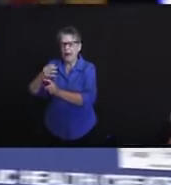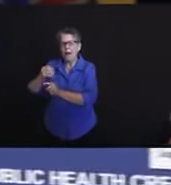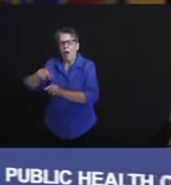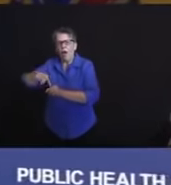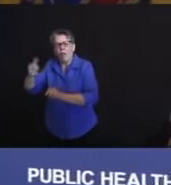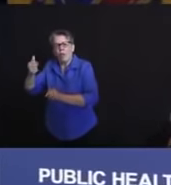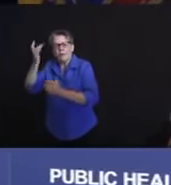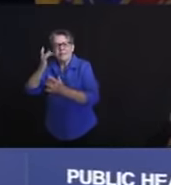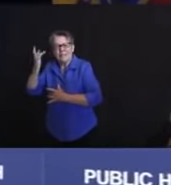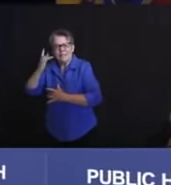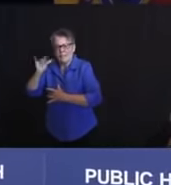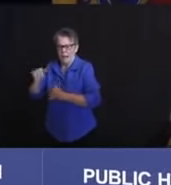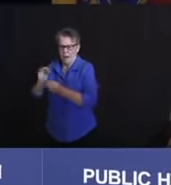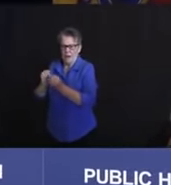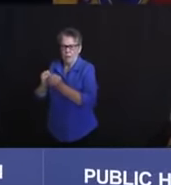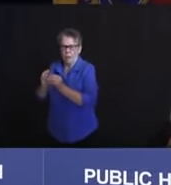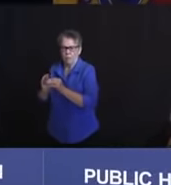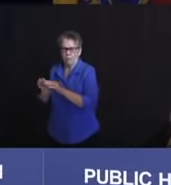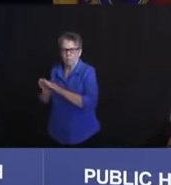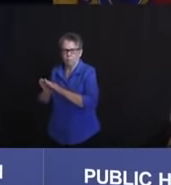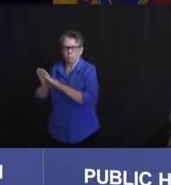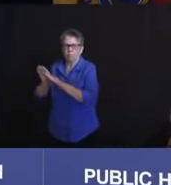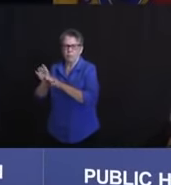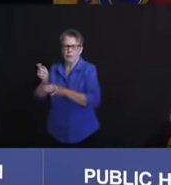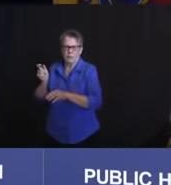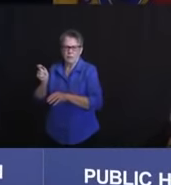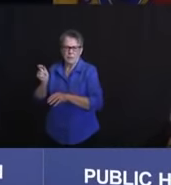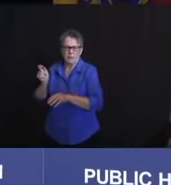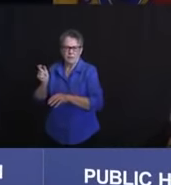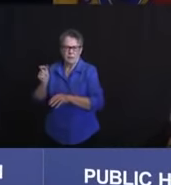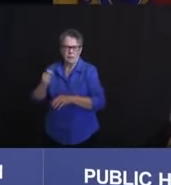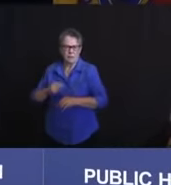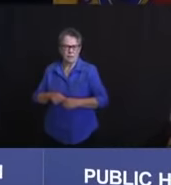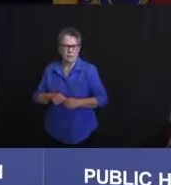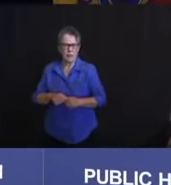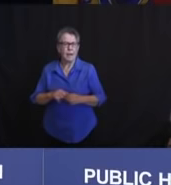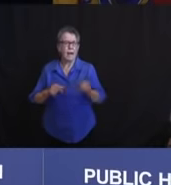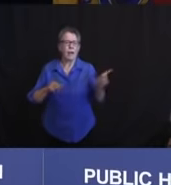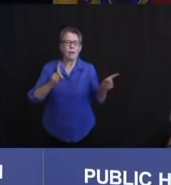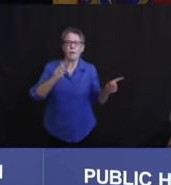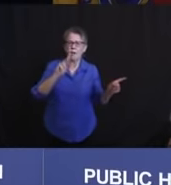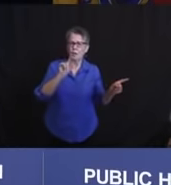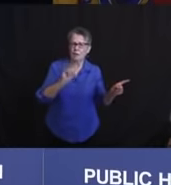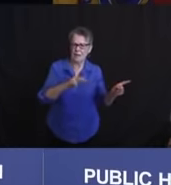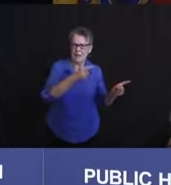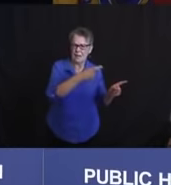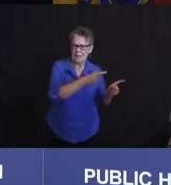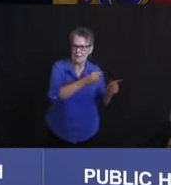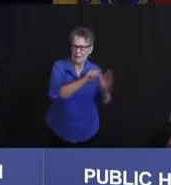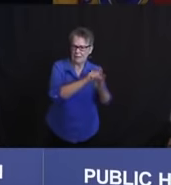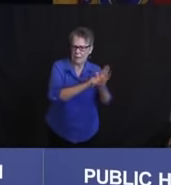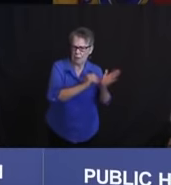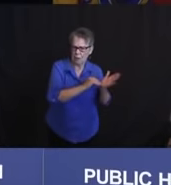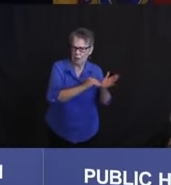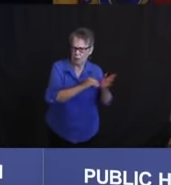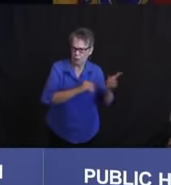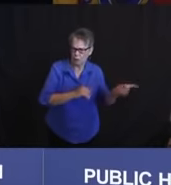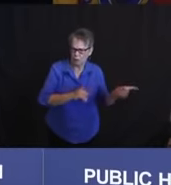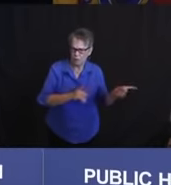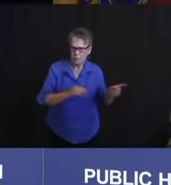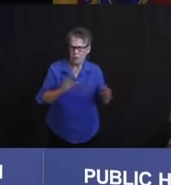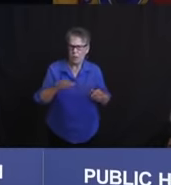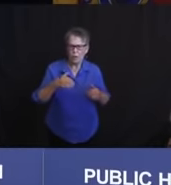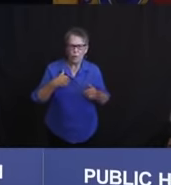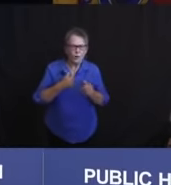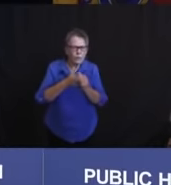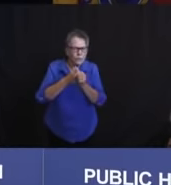So from the epidemiology perspective, we monitor epidemic curves, the disease onset over time.